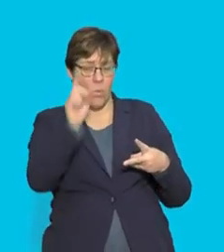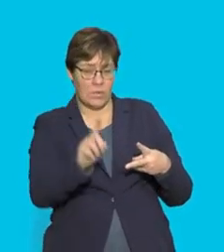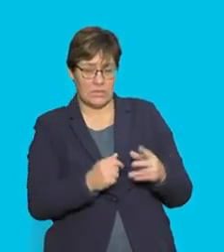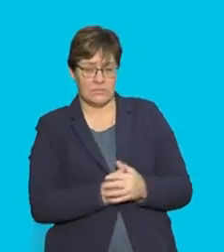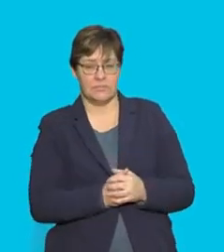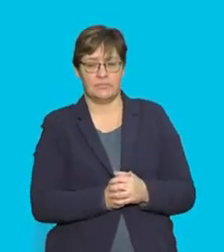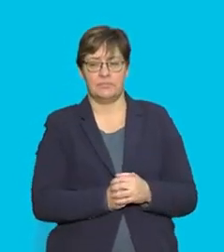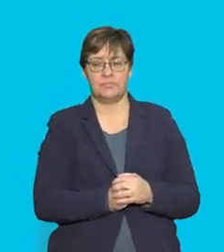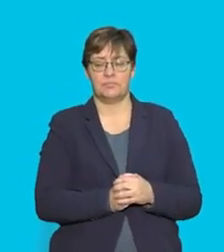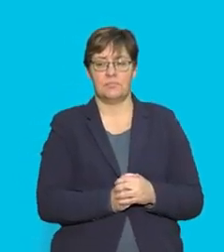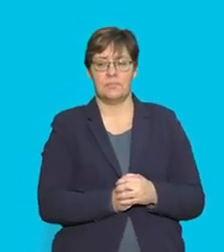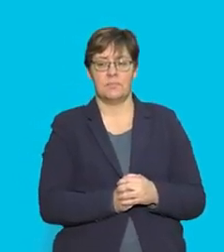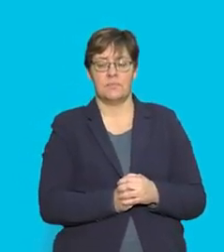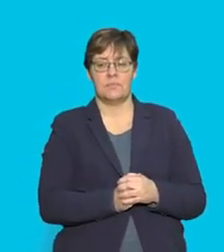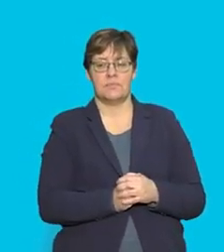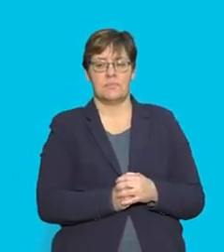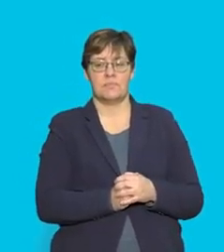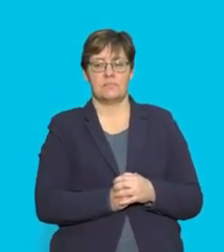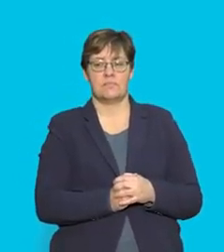do I know? I know that